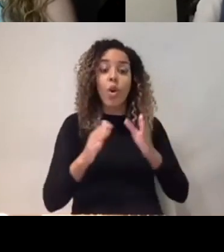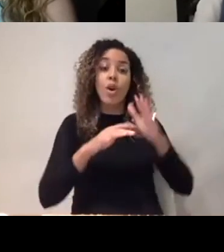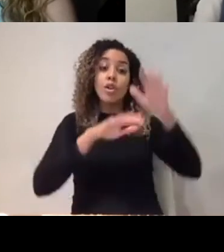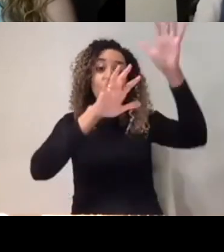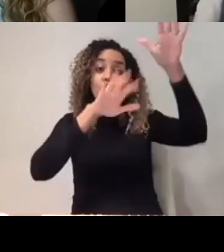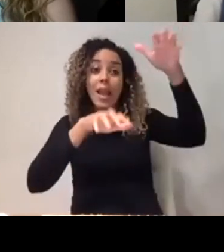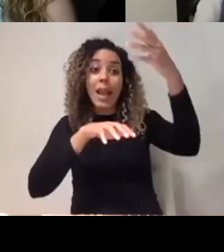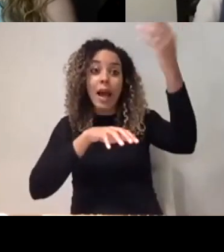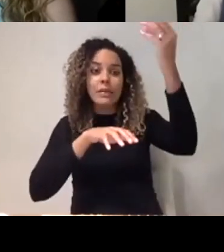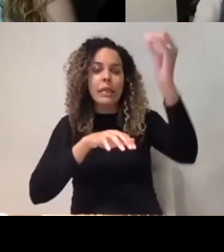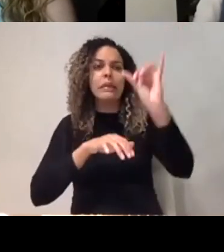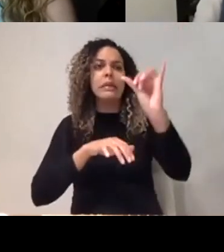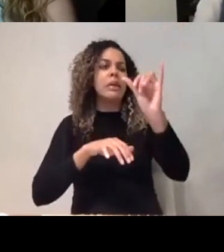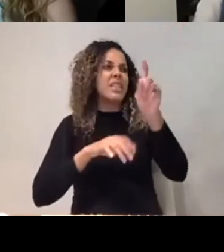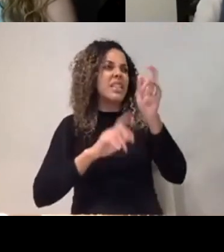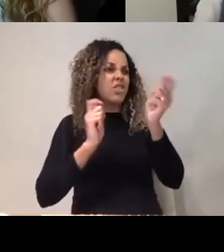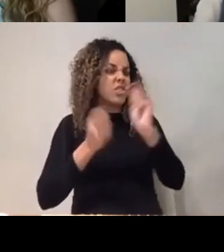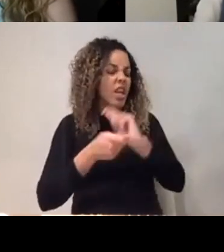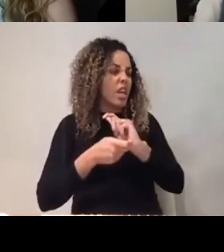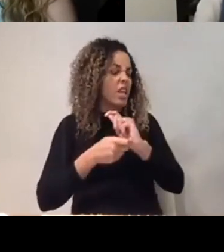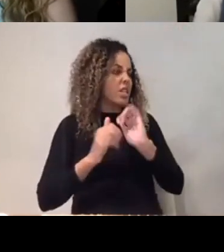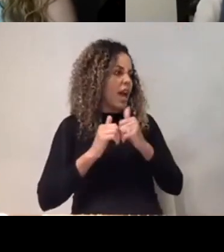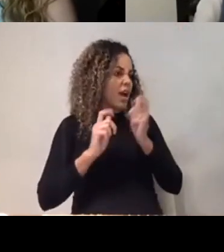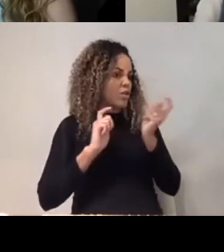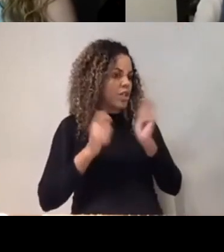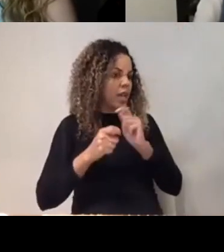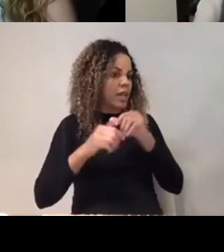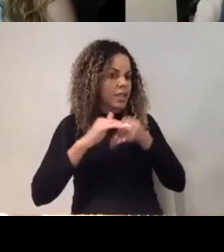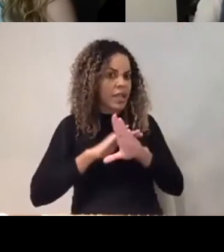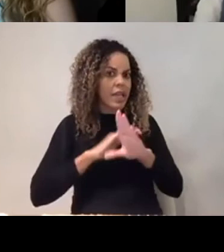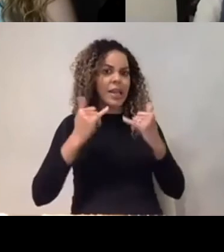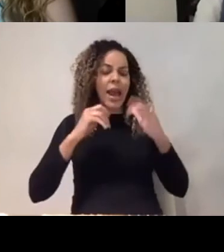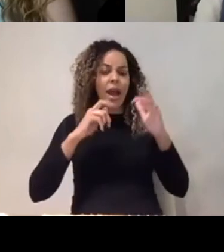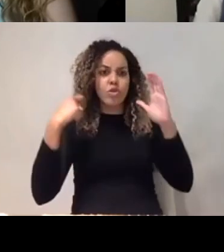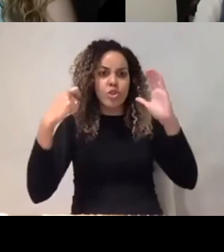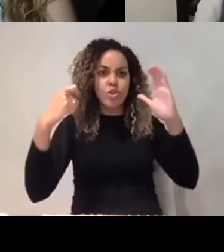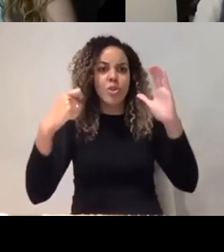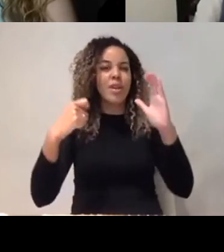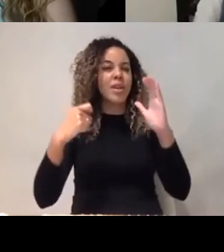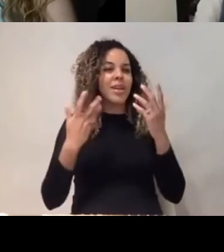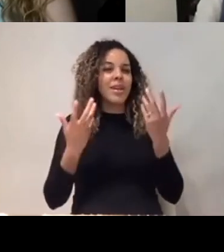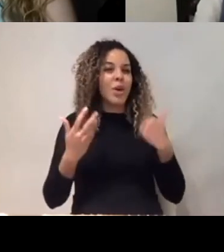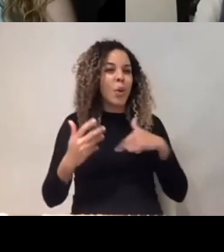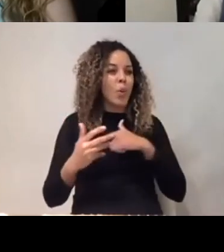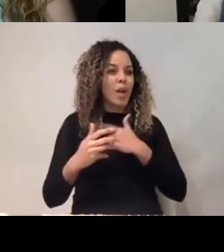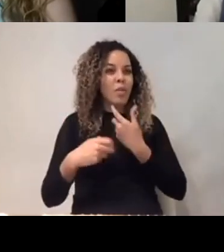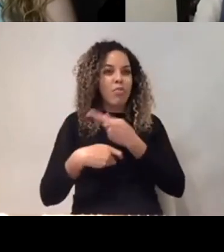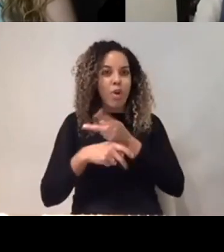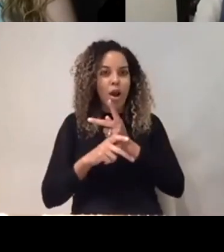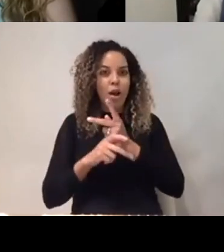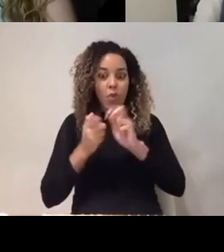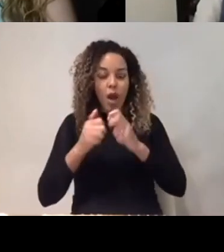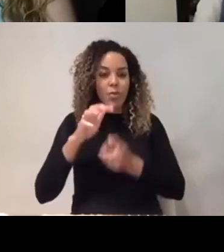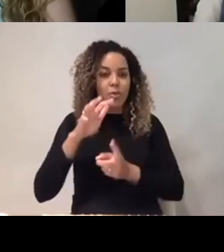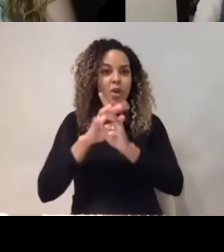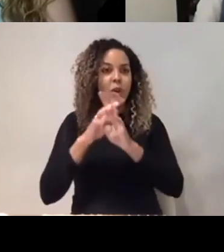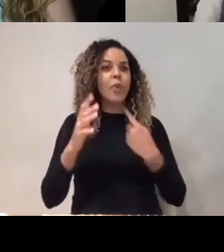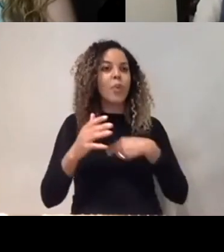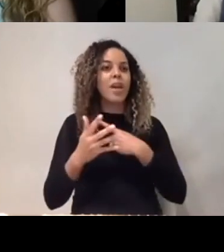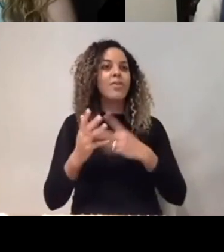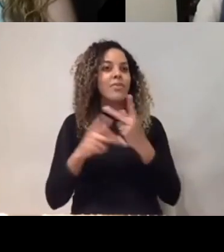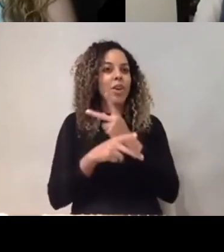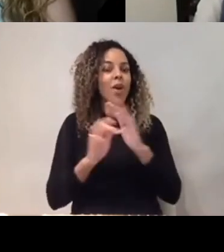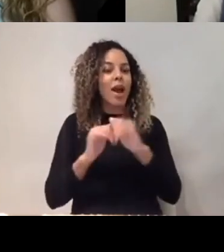to move it inside. We're problem solvers. There's no reason why people who are in the position to